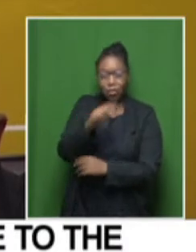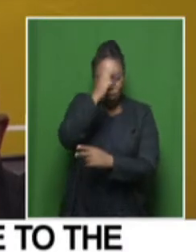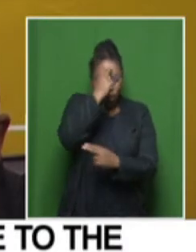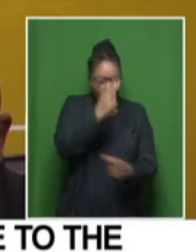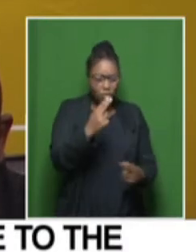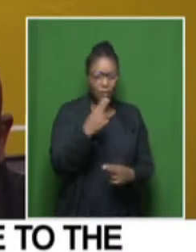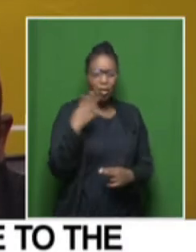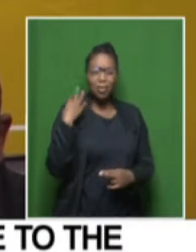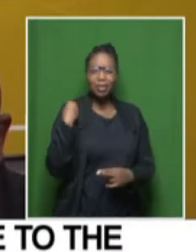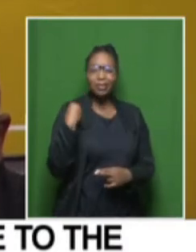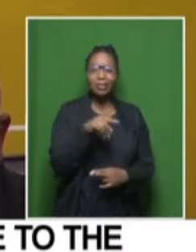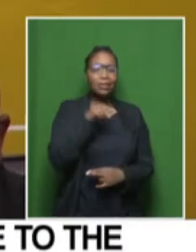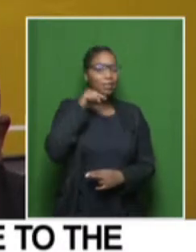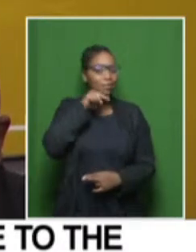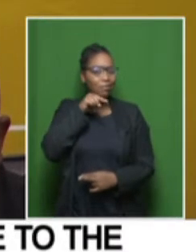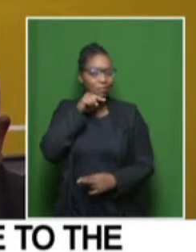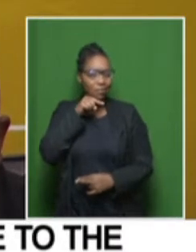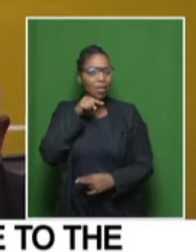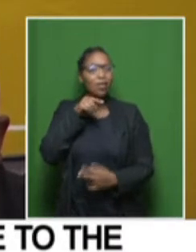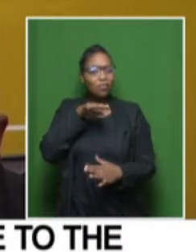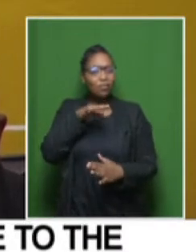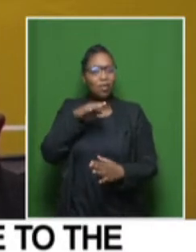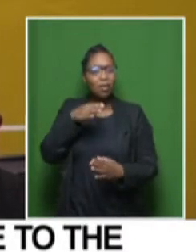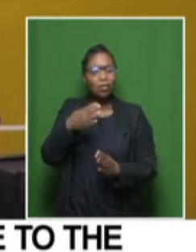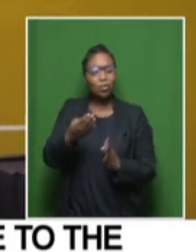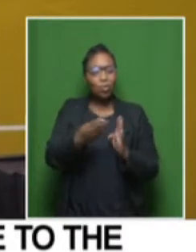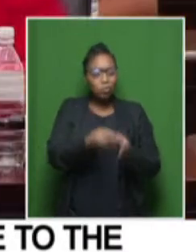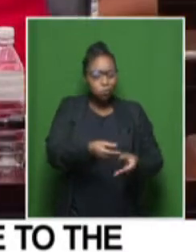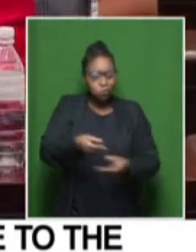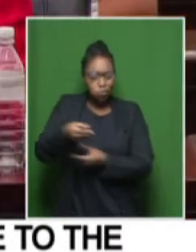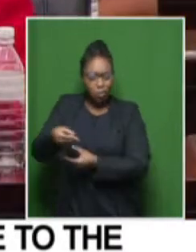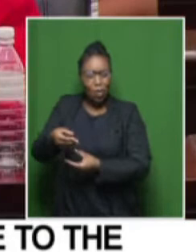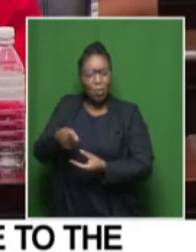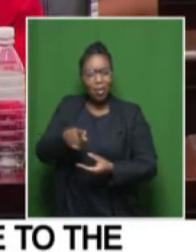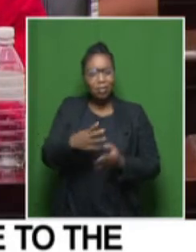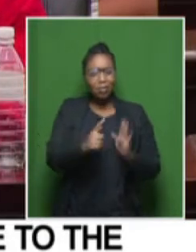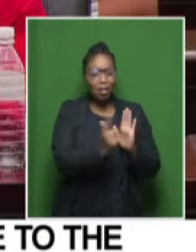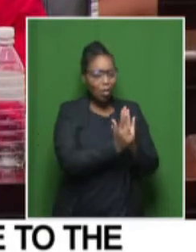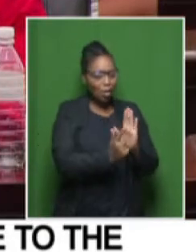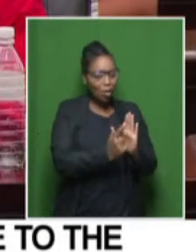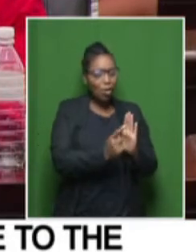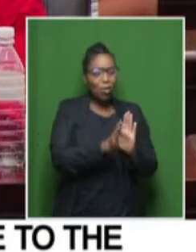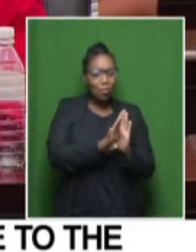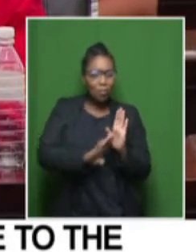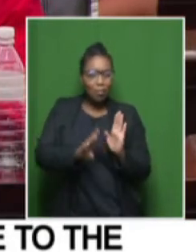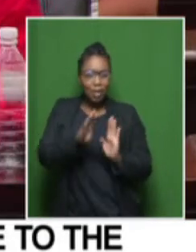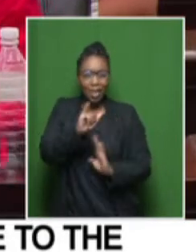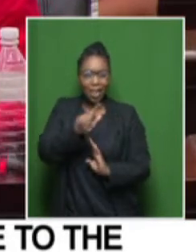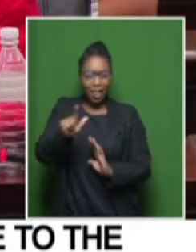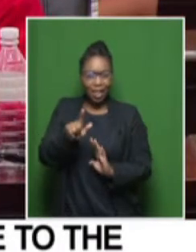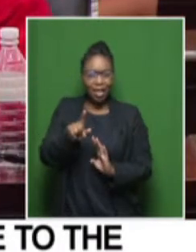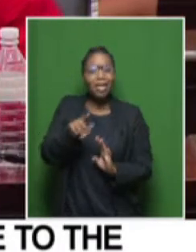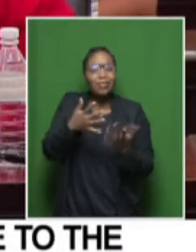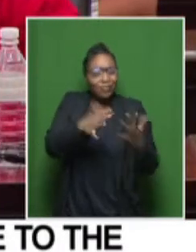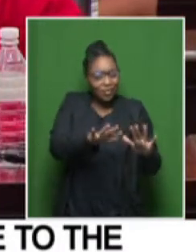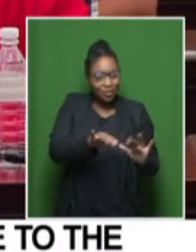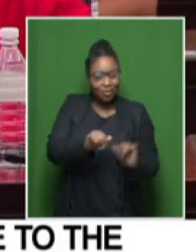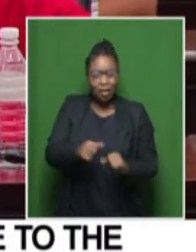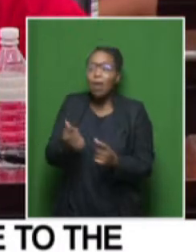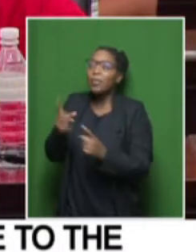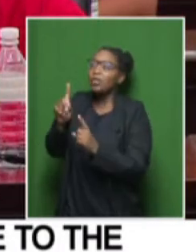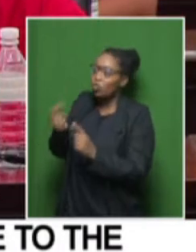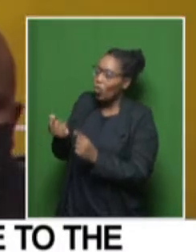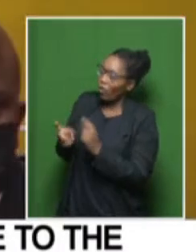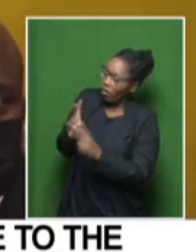Minister did table the documents. You must do it again. I wish to protect him